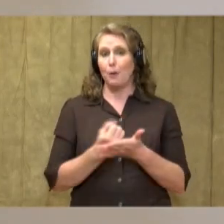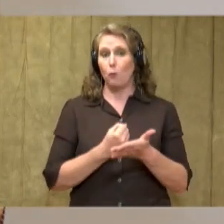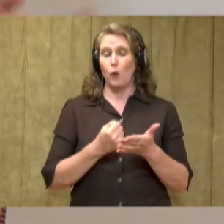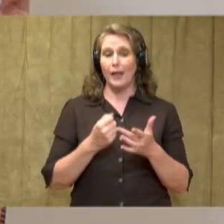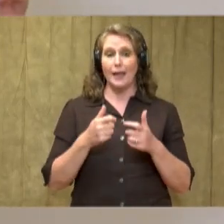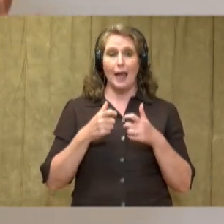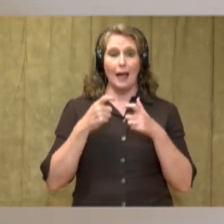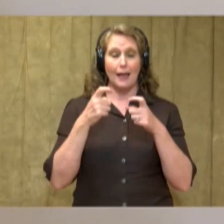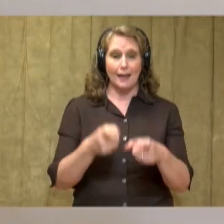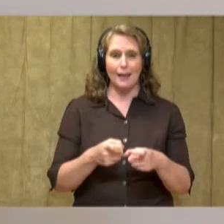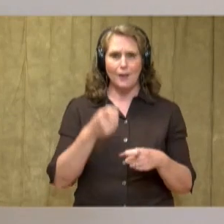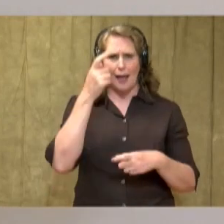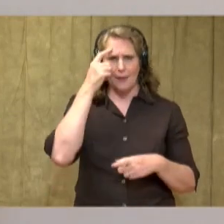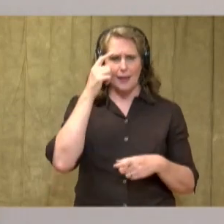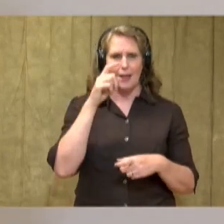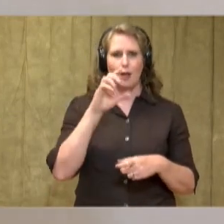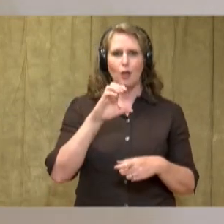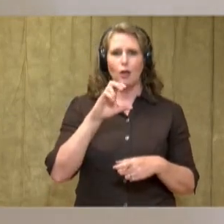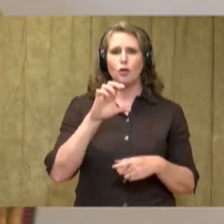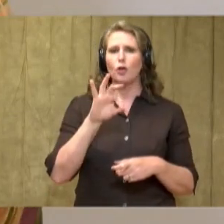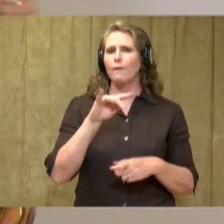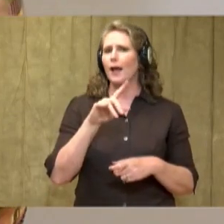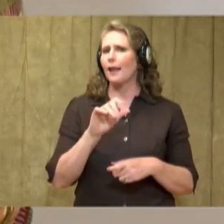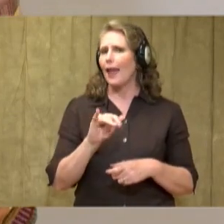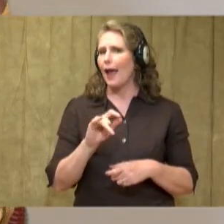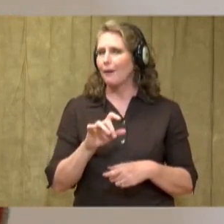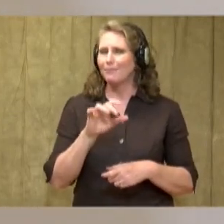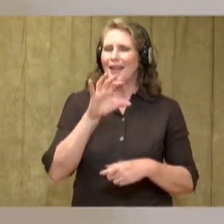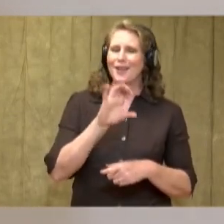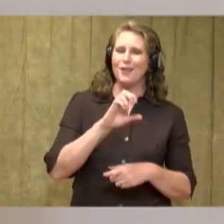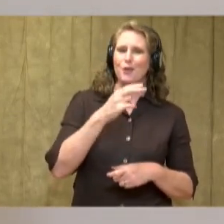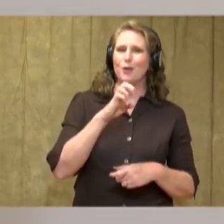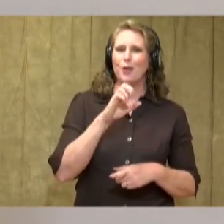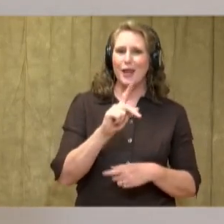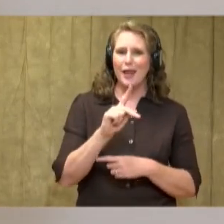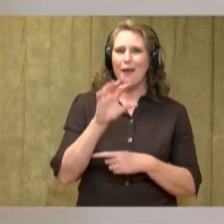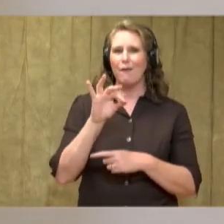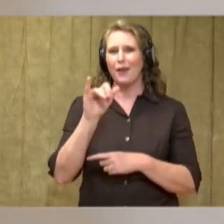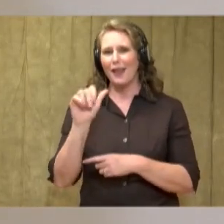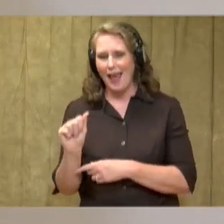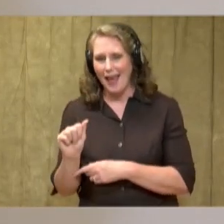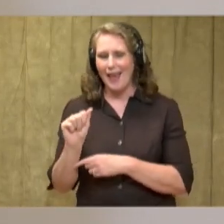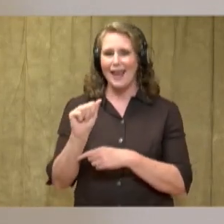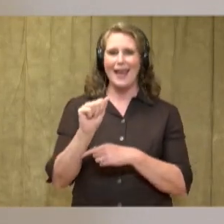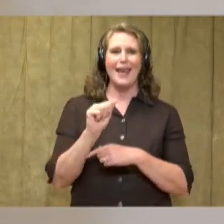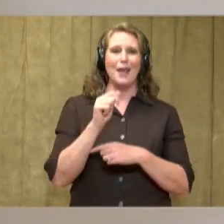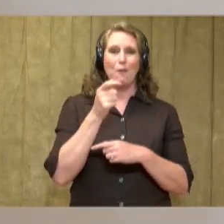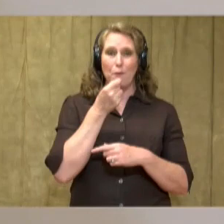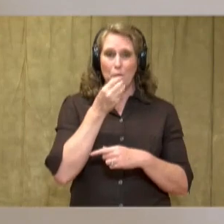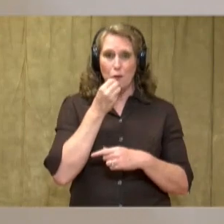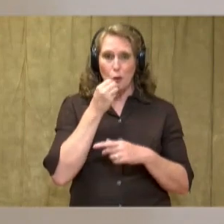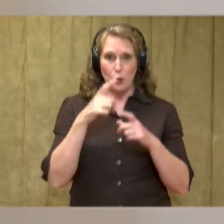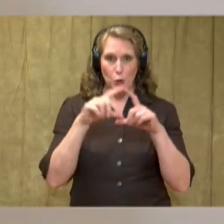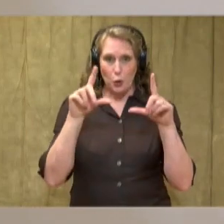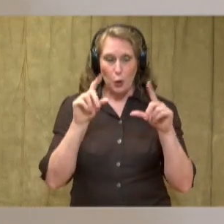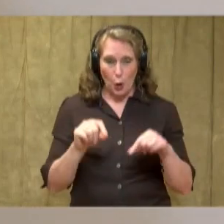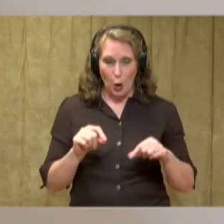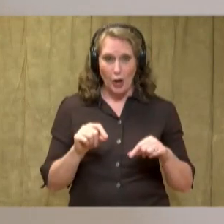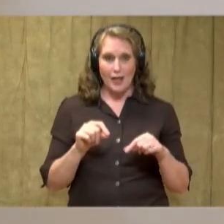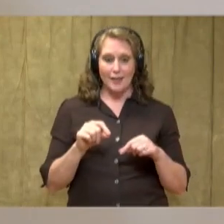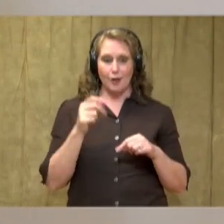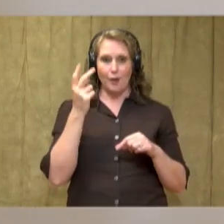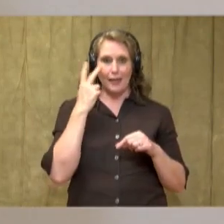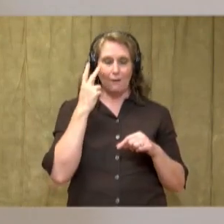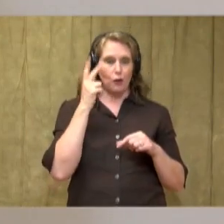Like a Chick-fil-A, I think it's like a Chick-fil-A gift card or a t-shirt or something like that. So make sure every time you hear an adjective, okay, or just pick a couple